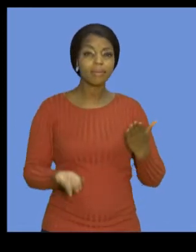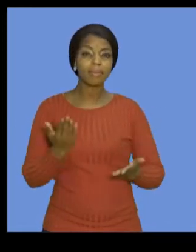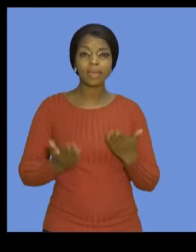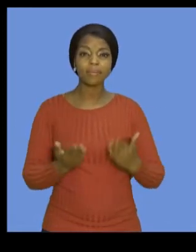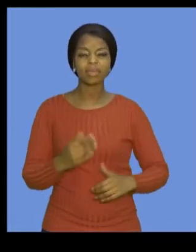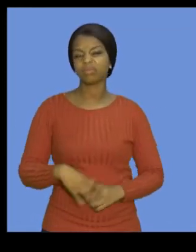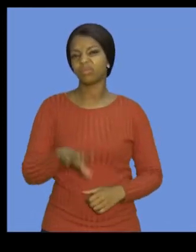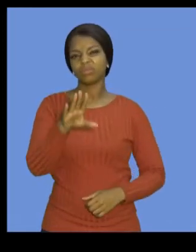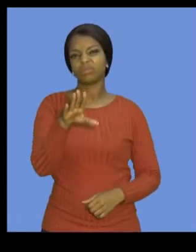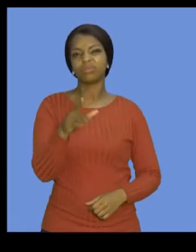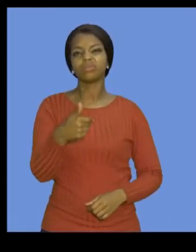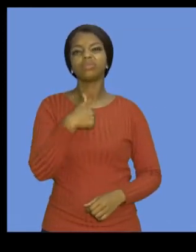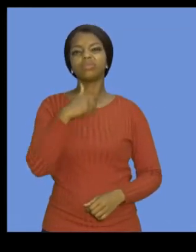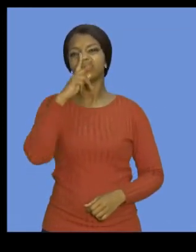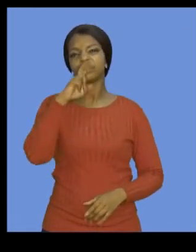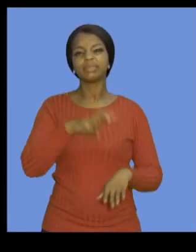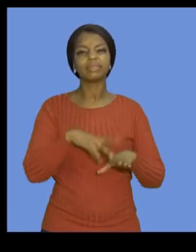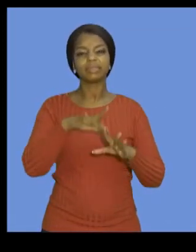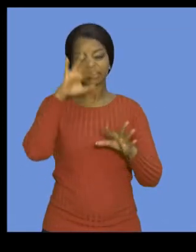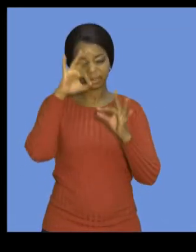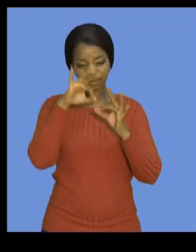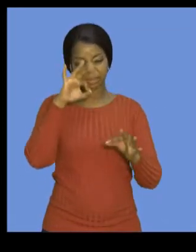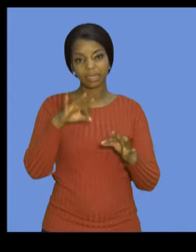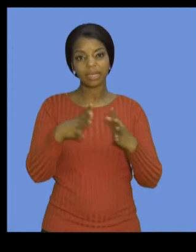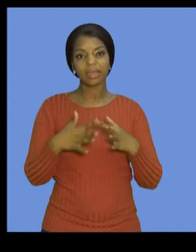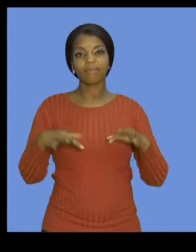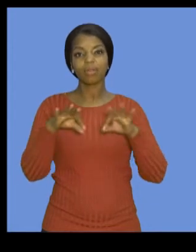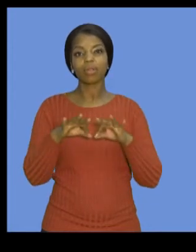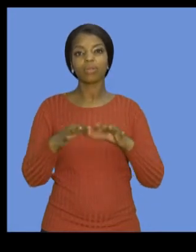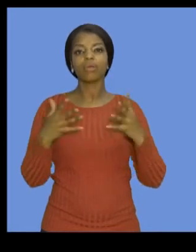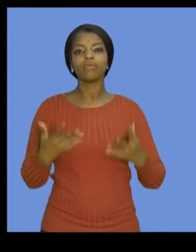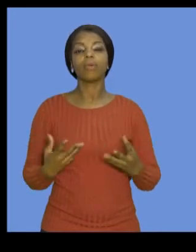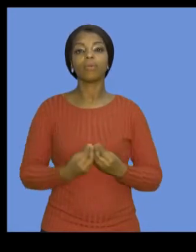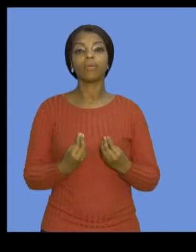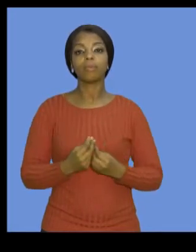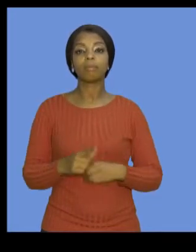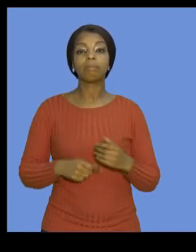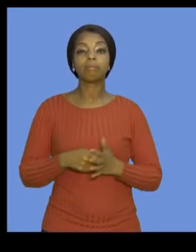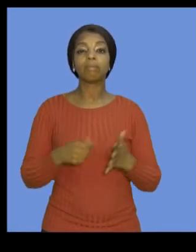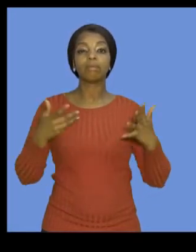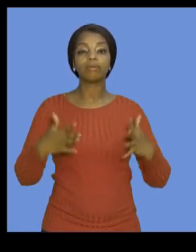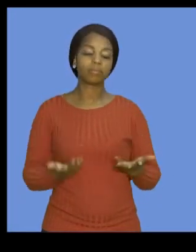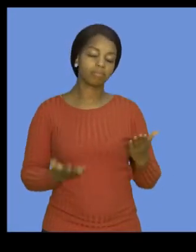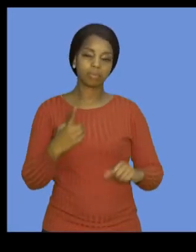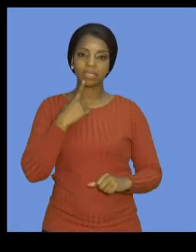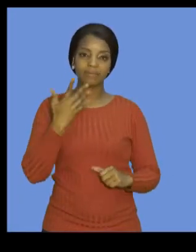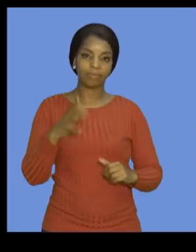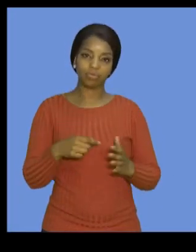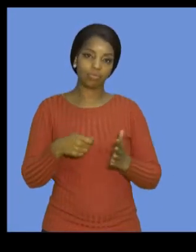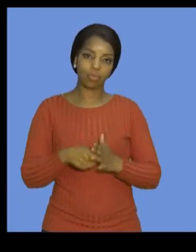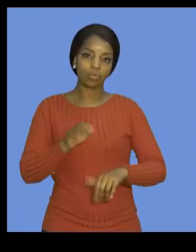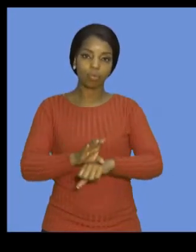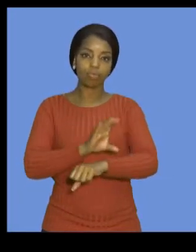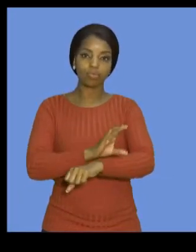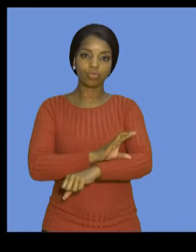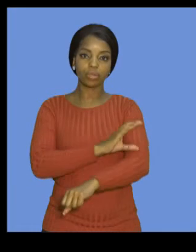a certain value of an asset that you bought, maybe let's say a computer, and you bought it